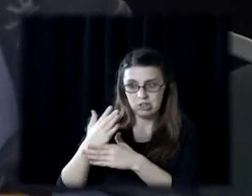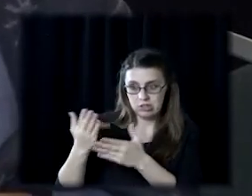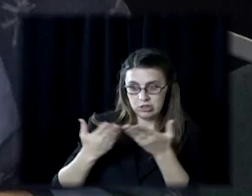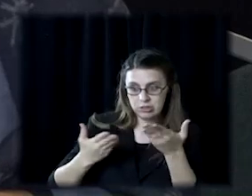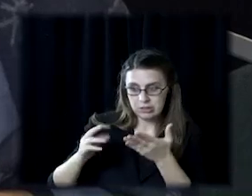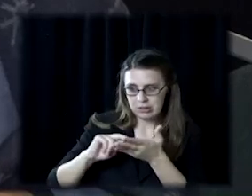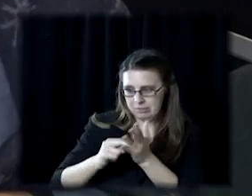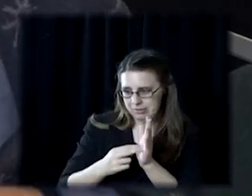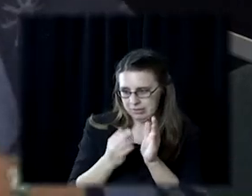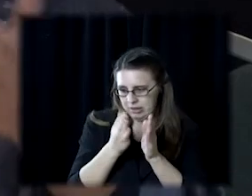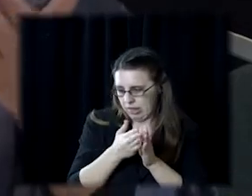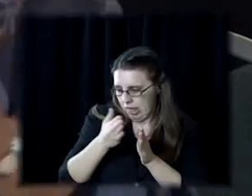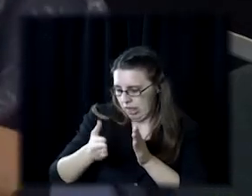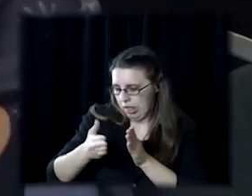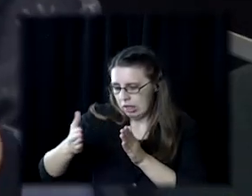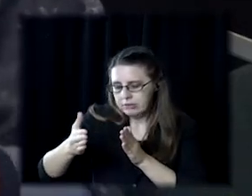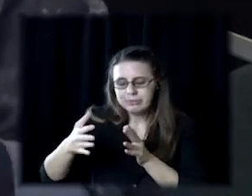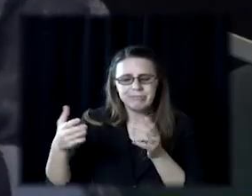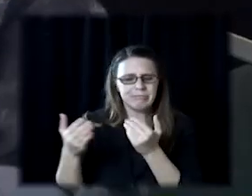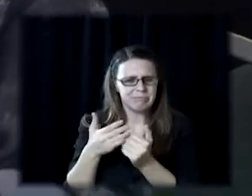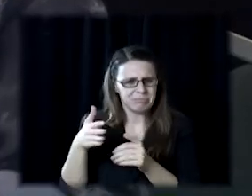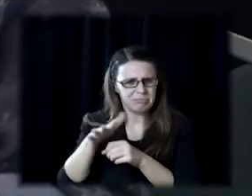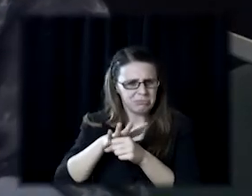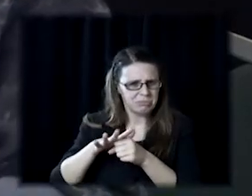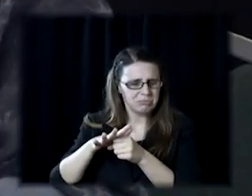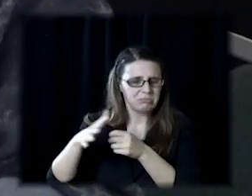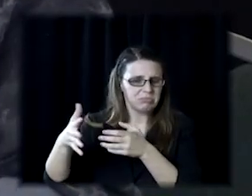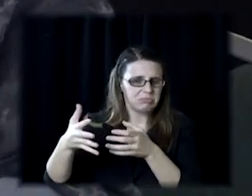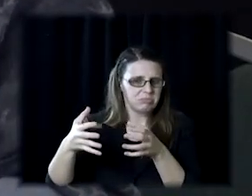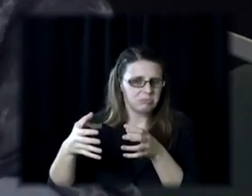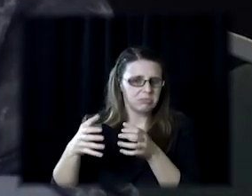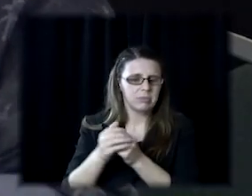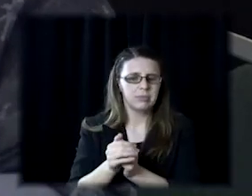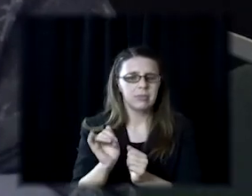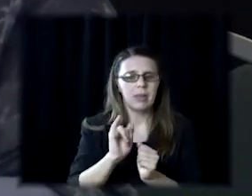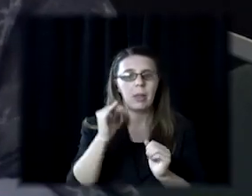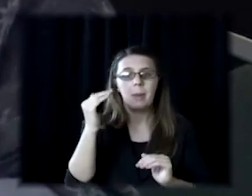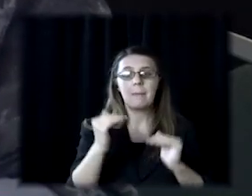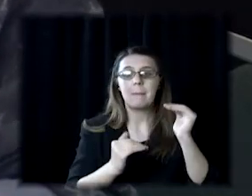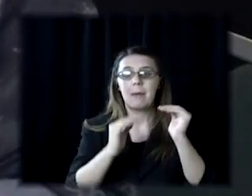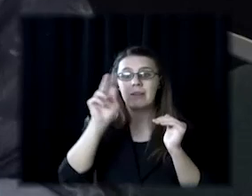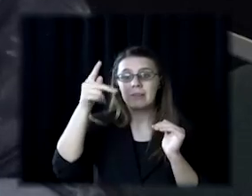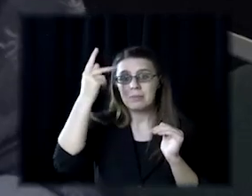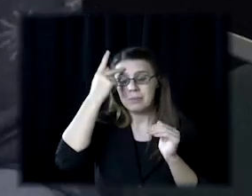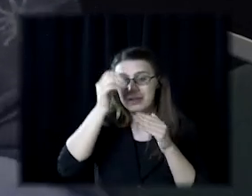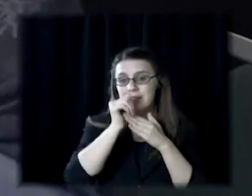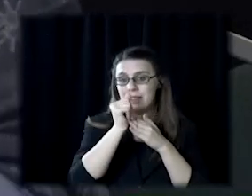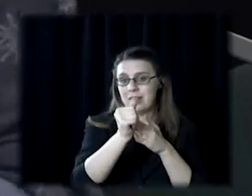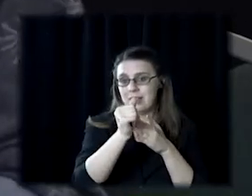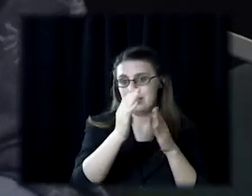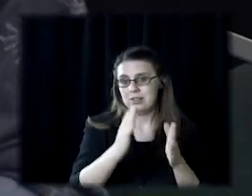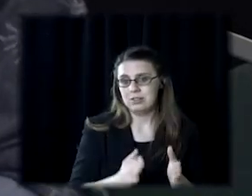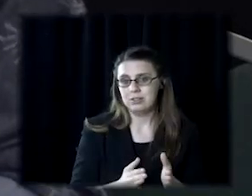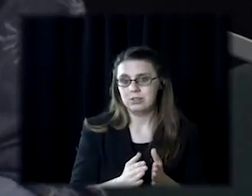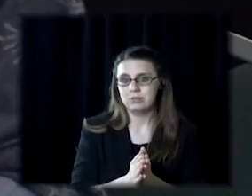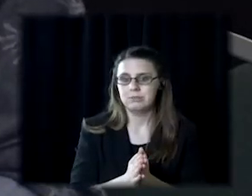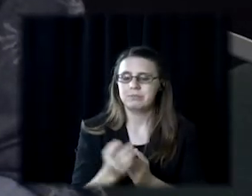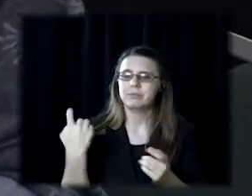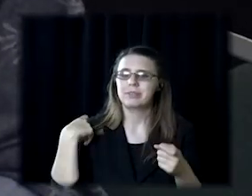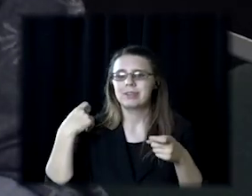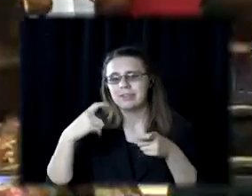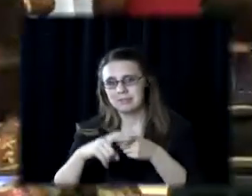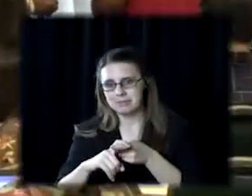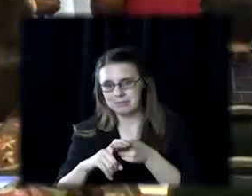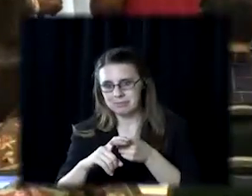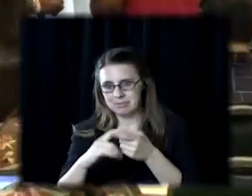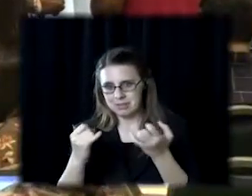next to another. And yes, we looked for some balance in the political leadership of the municipalities. Spanish version, can